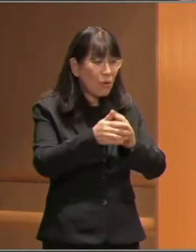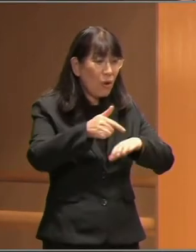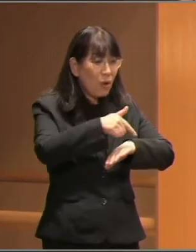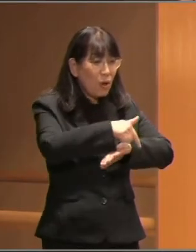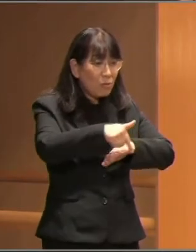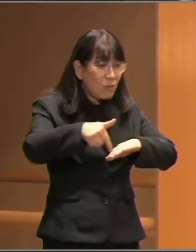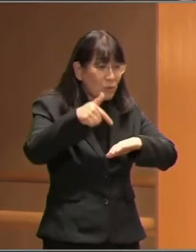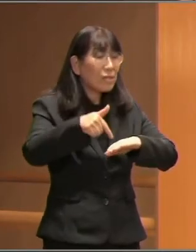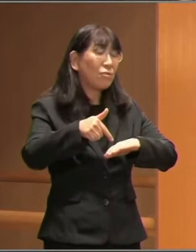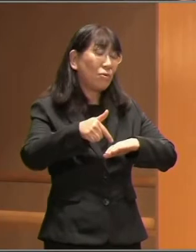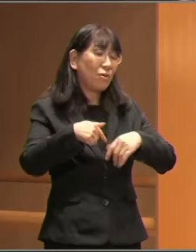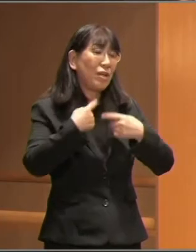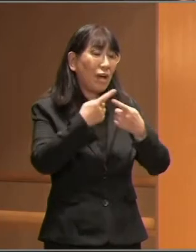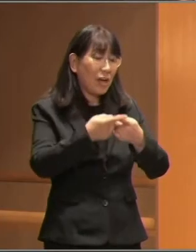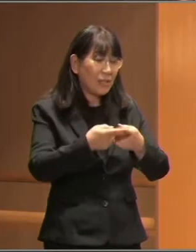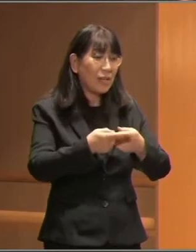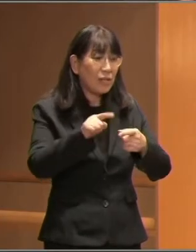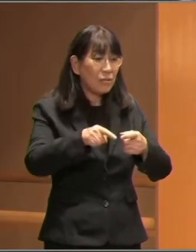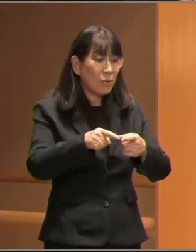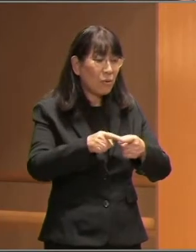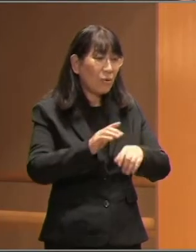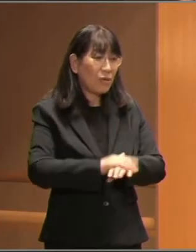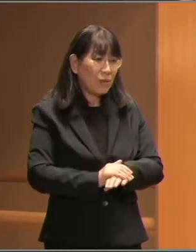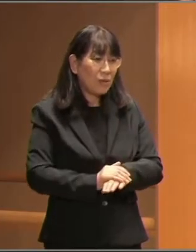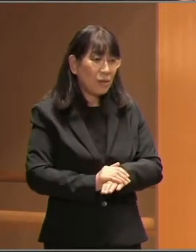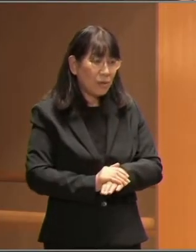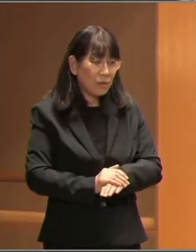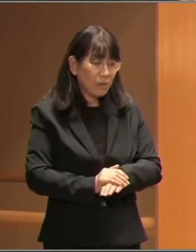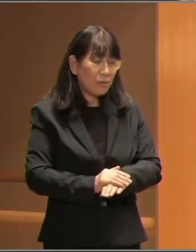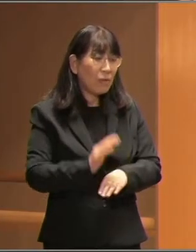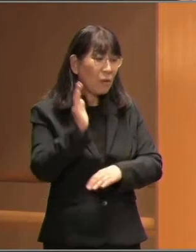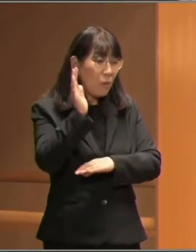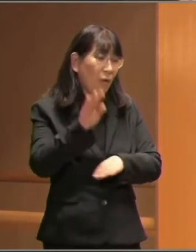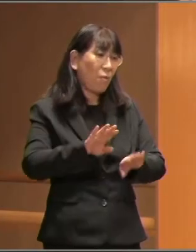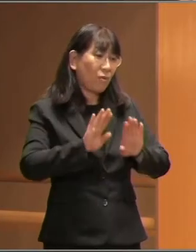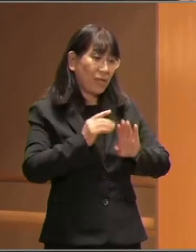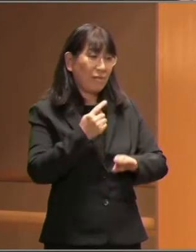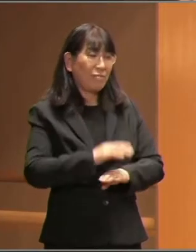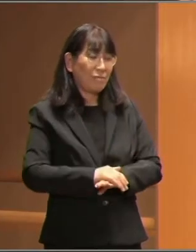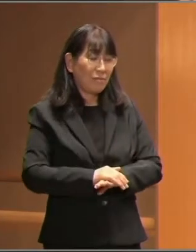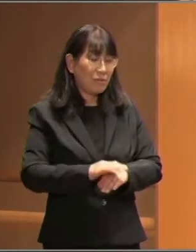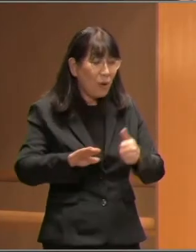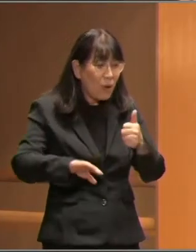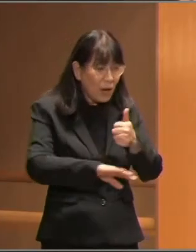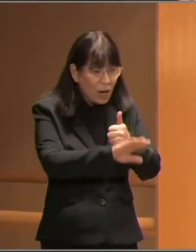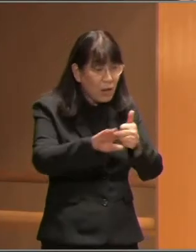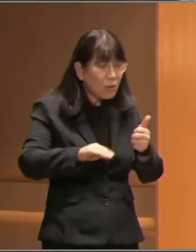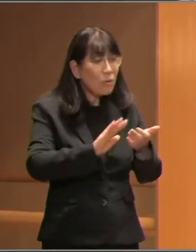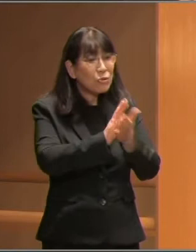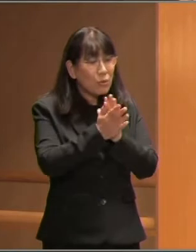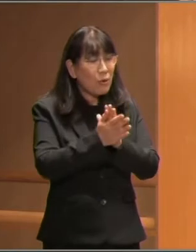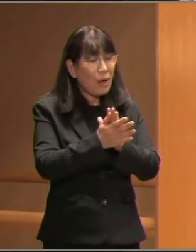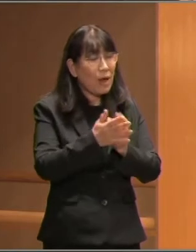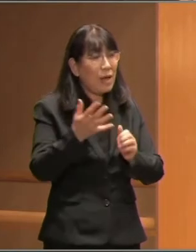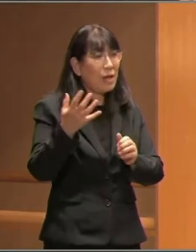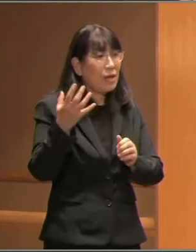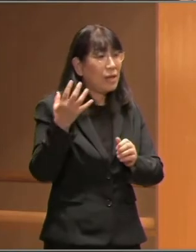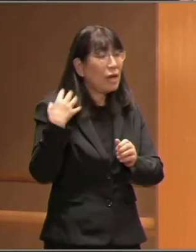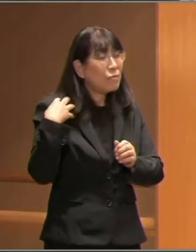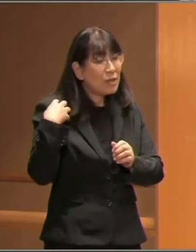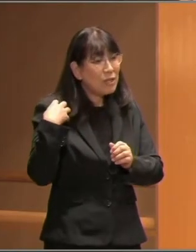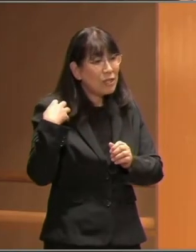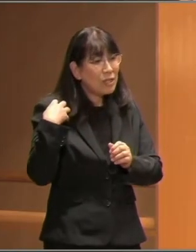And I belong to the project of Ministry of Environment, and the Ministry of Environment is sponsoring